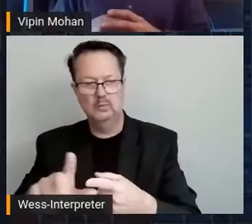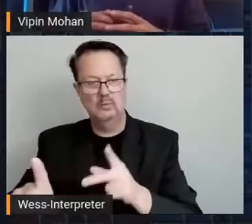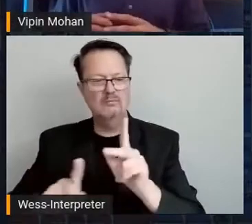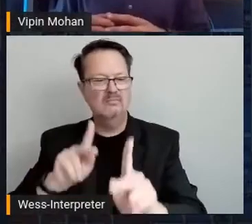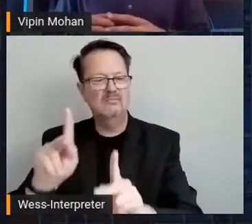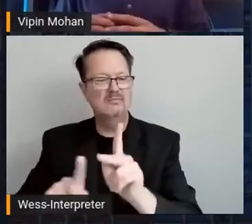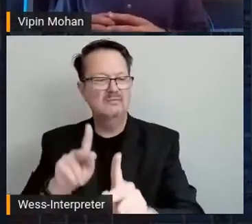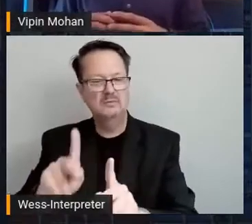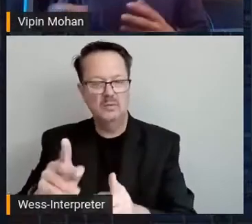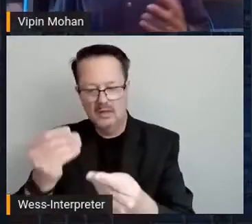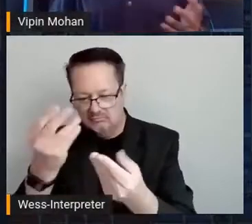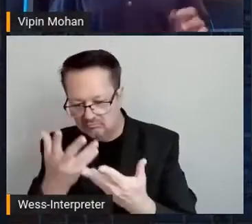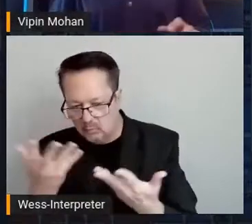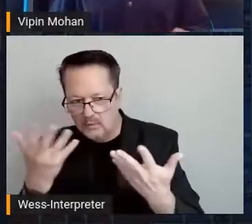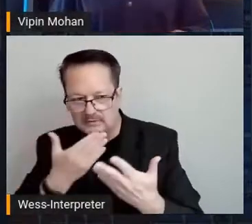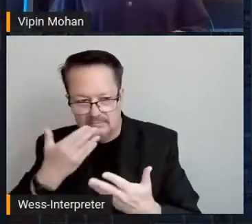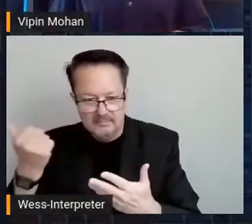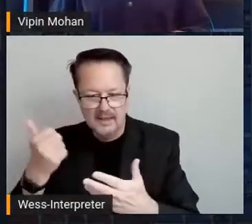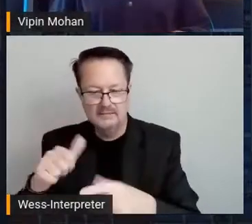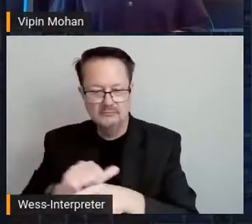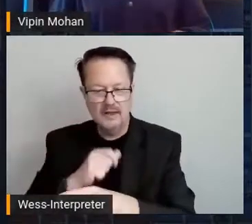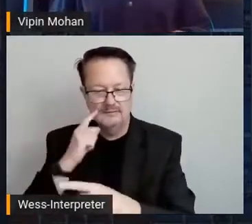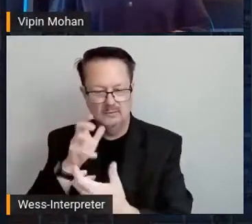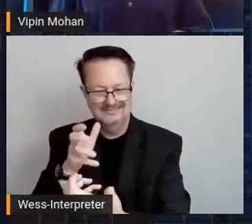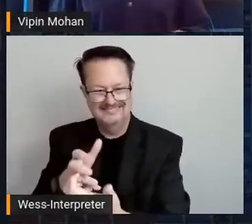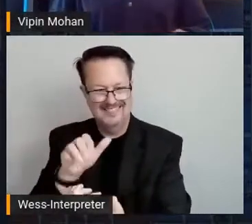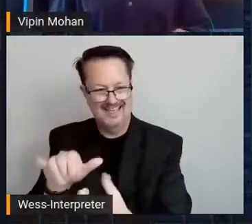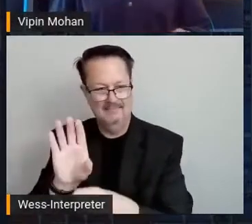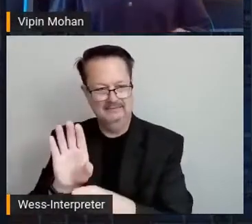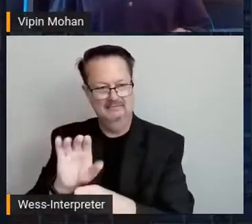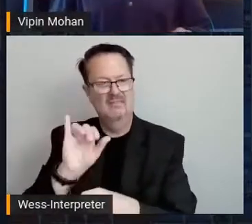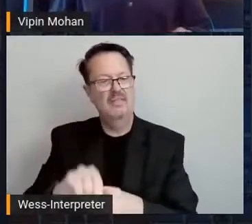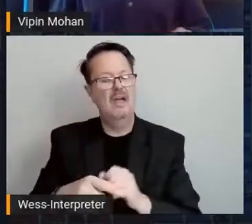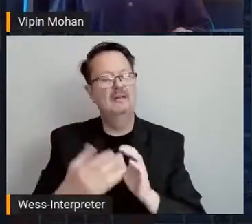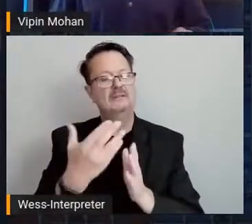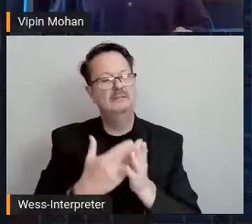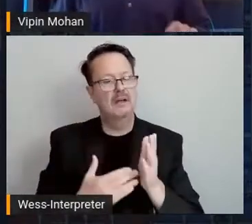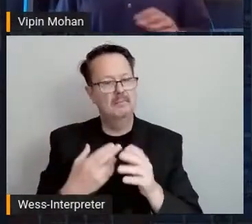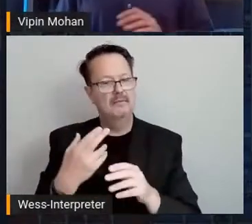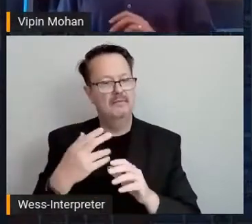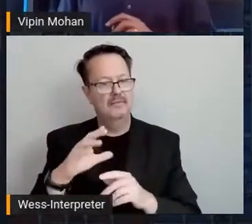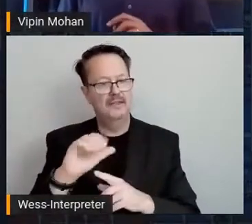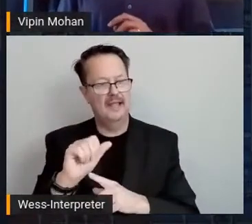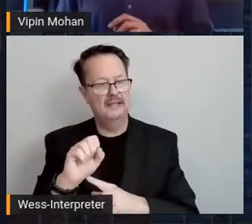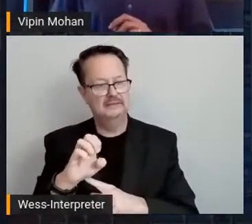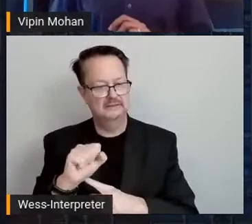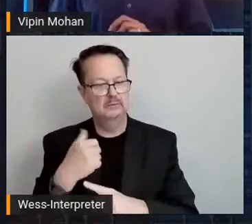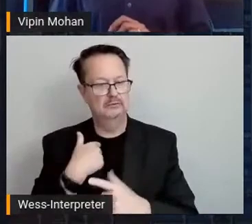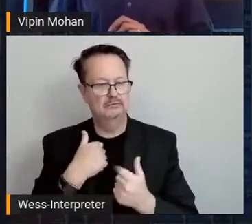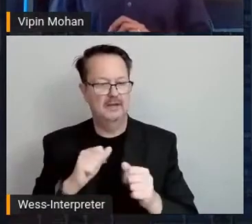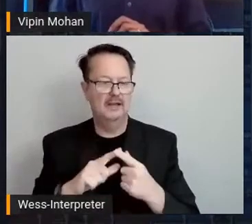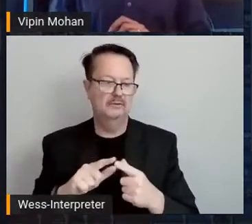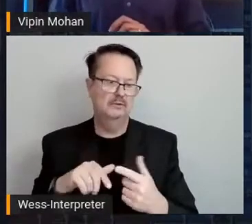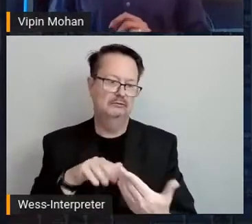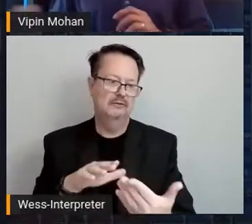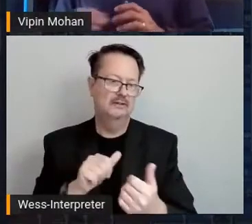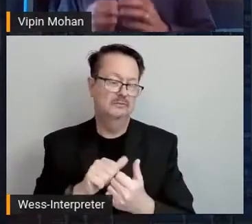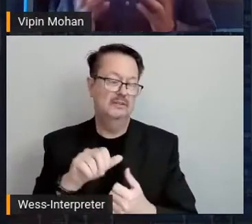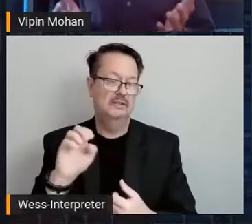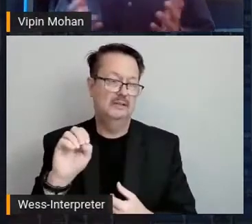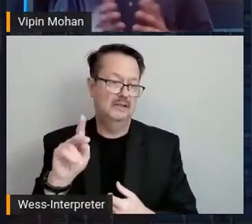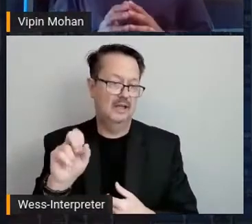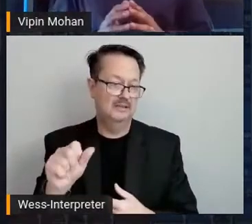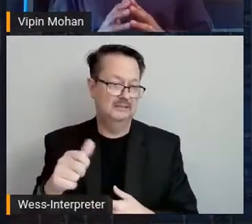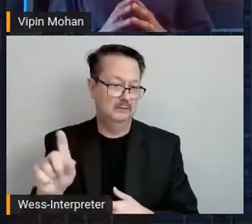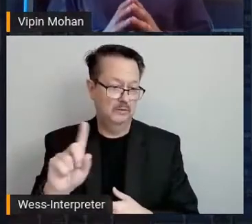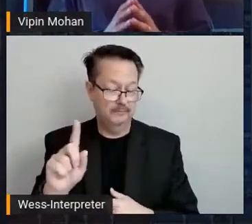deliver the best-in-class experience. So those are some of the use cases that we attempt to address with EKS Anywhere. And